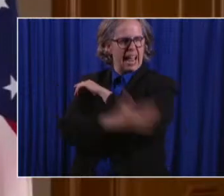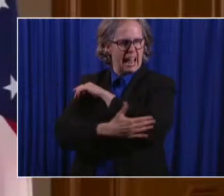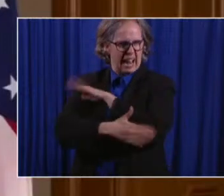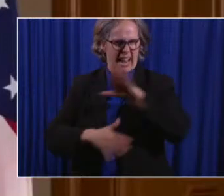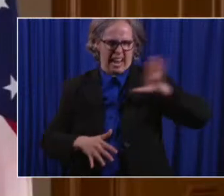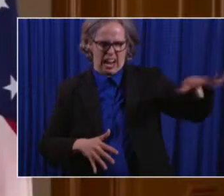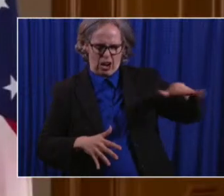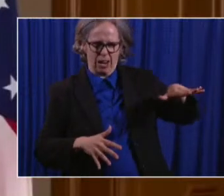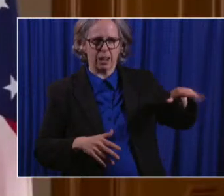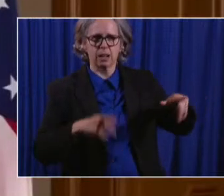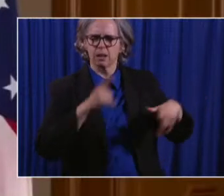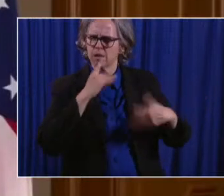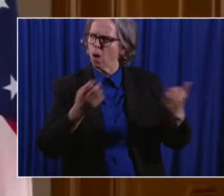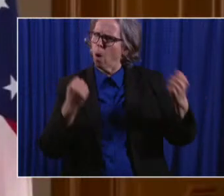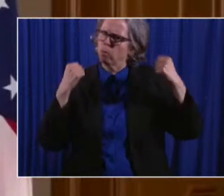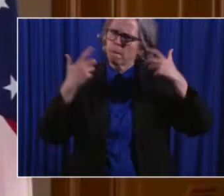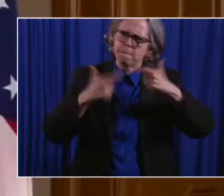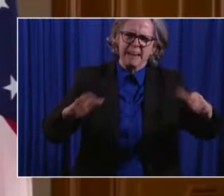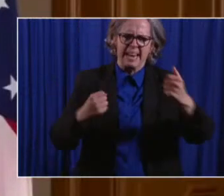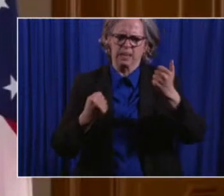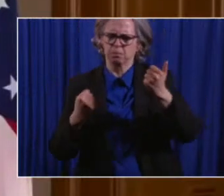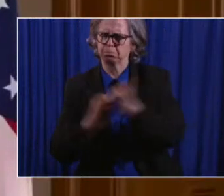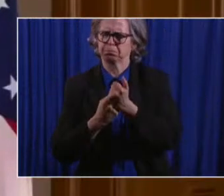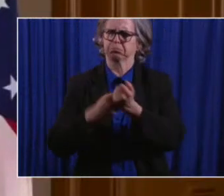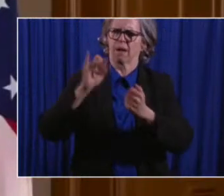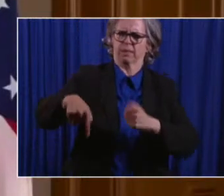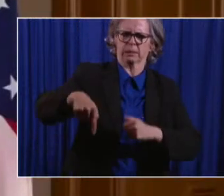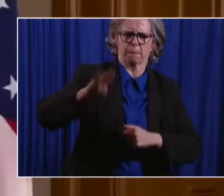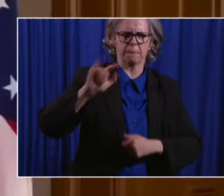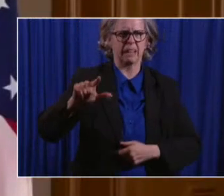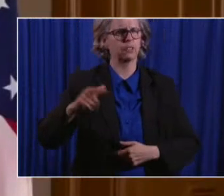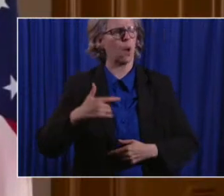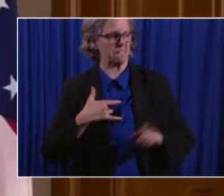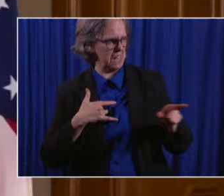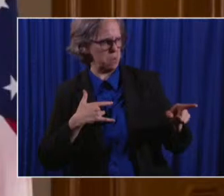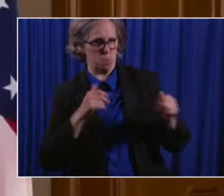I'm optimistic about getting it passed.